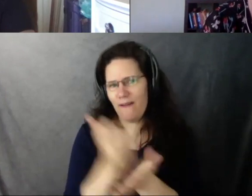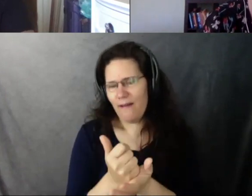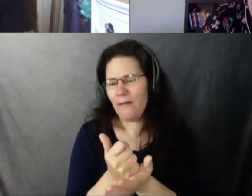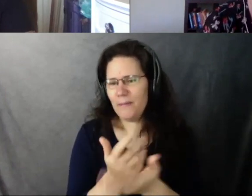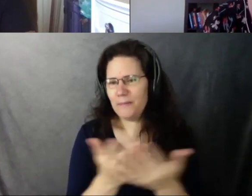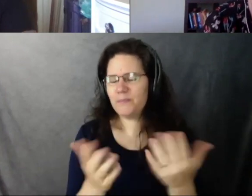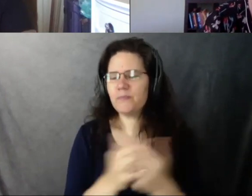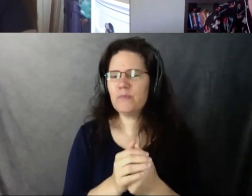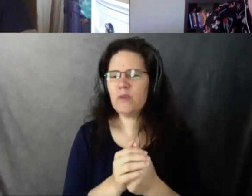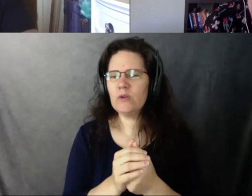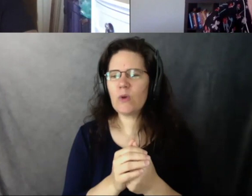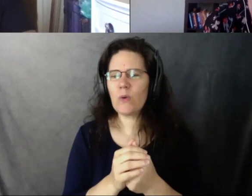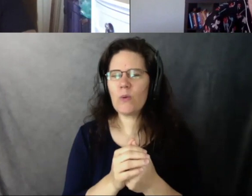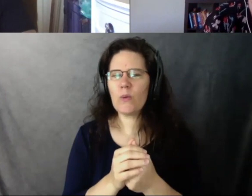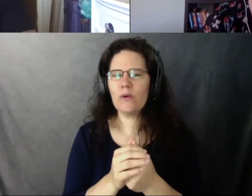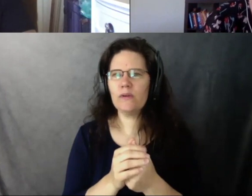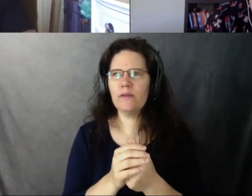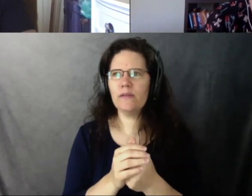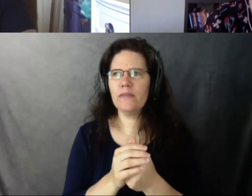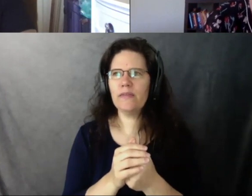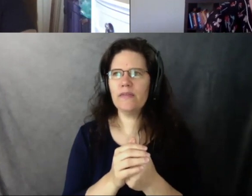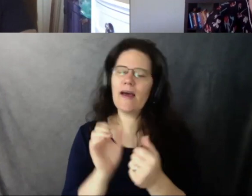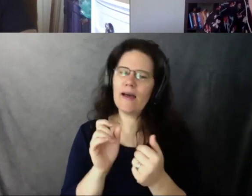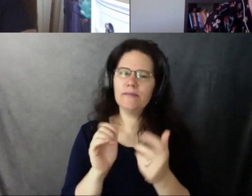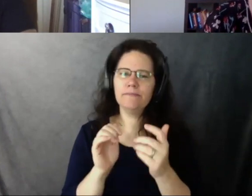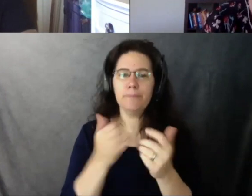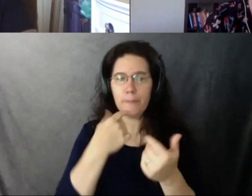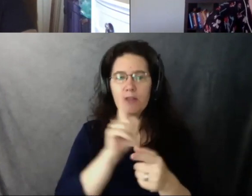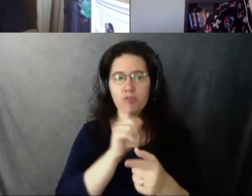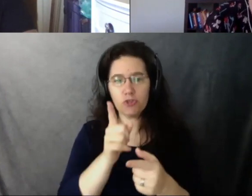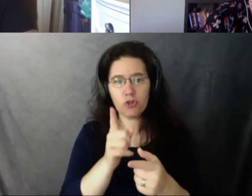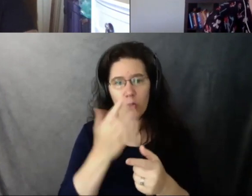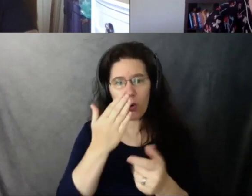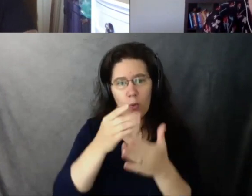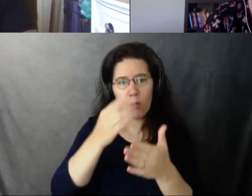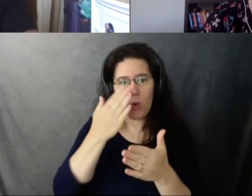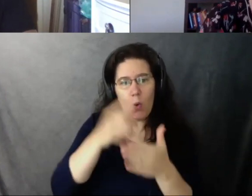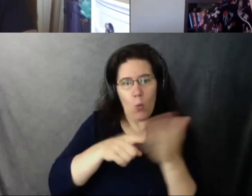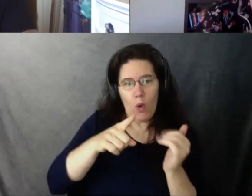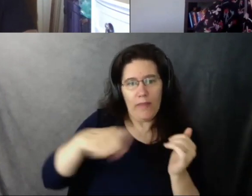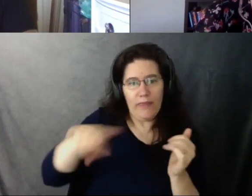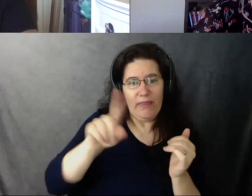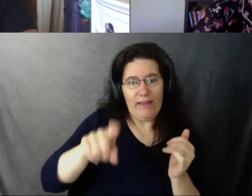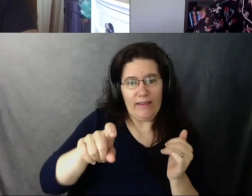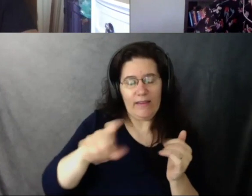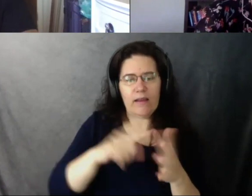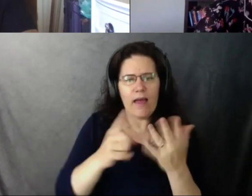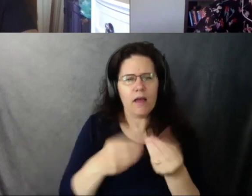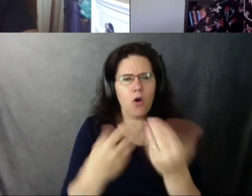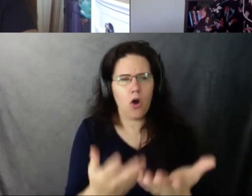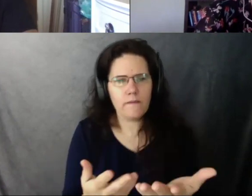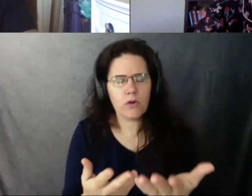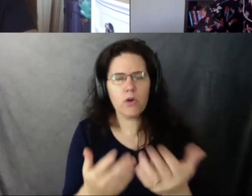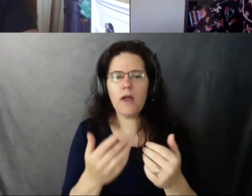offering that help to others and just being completely okay with the fact that someone might